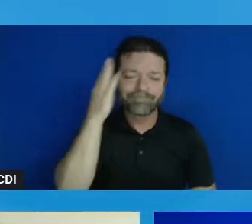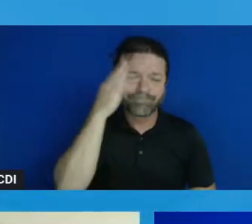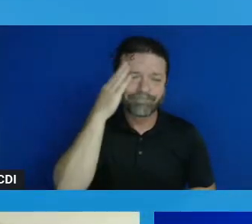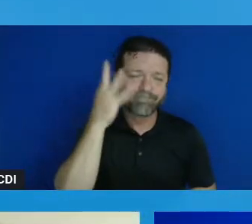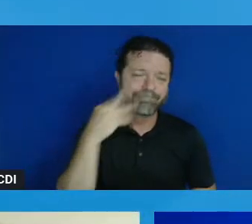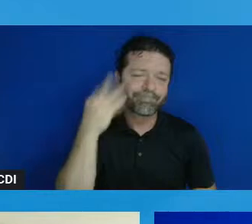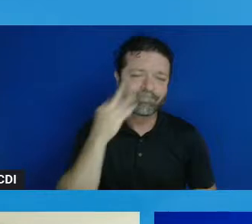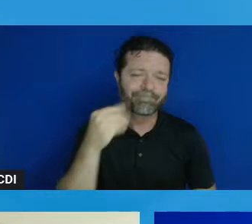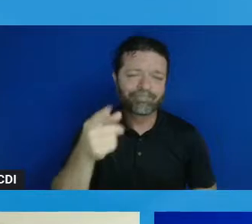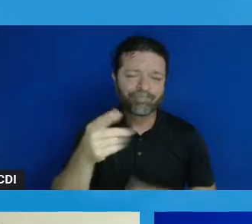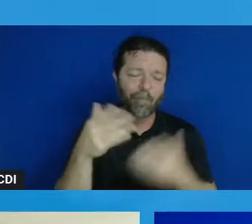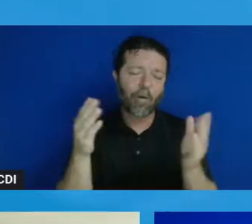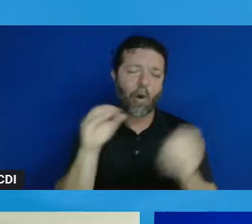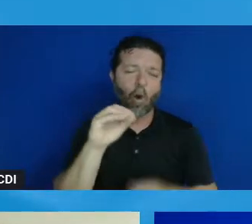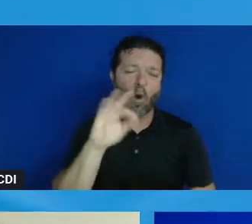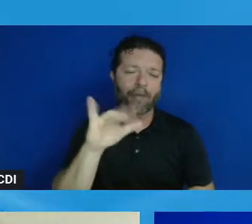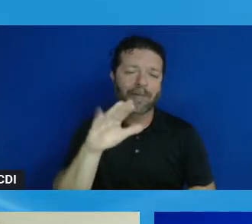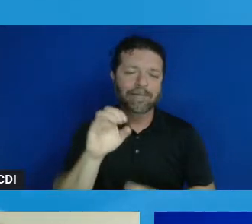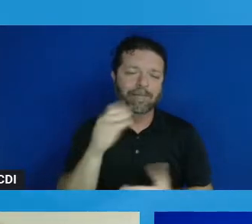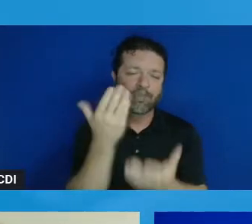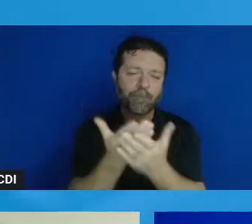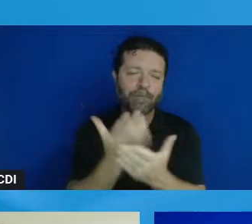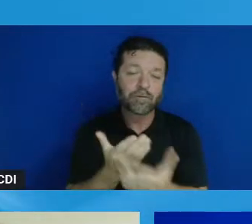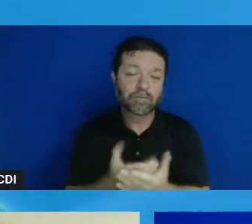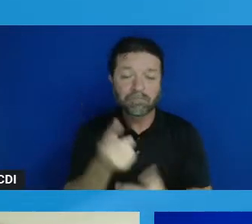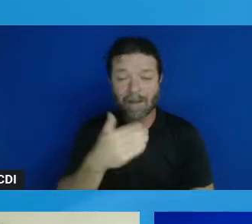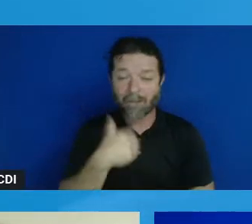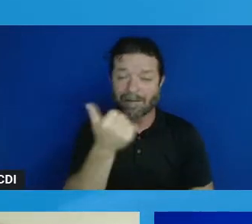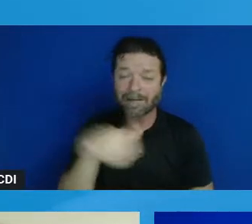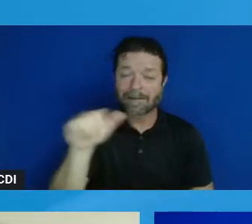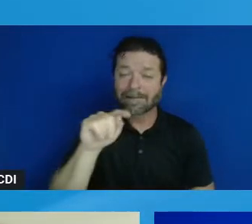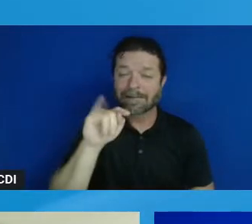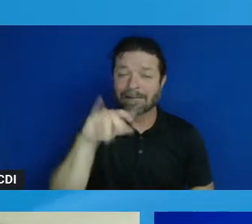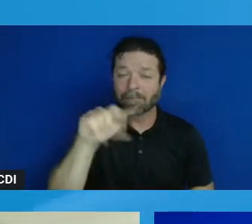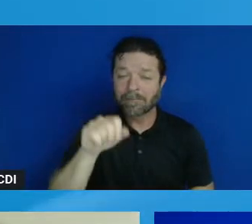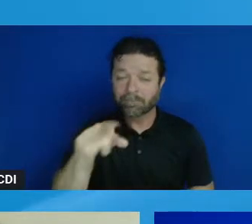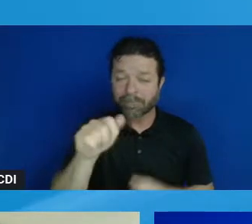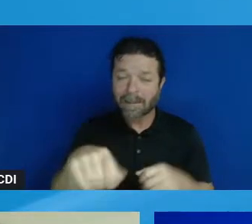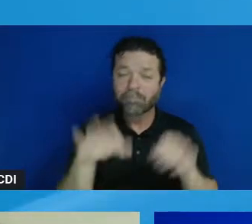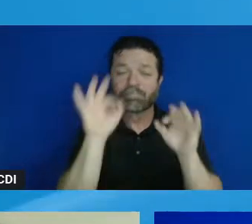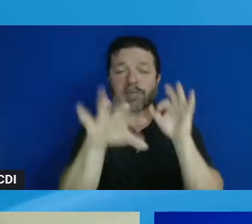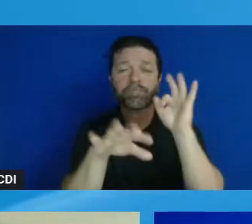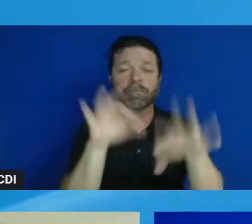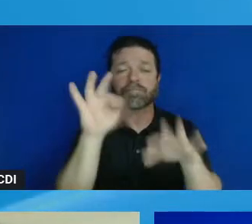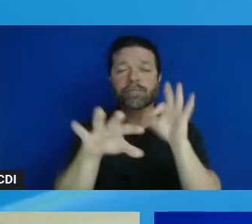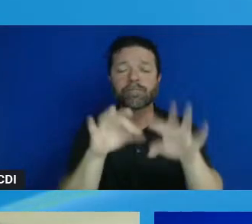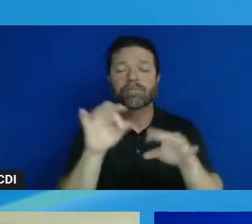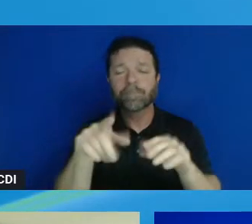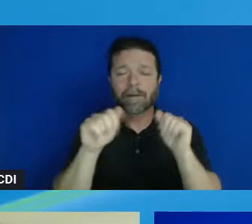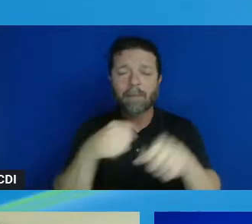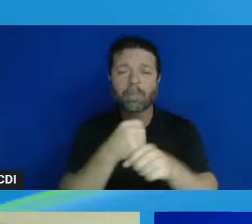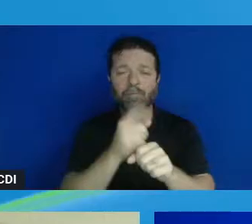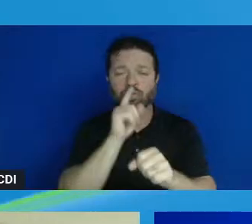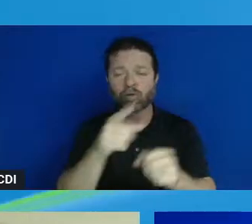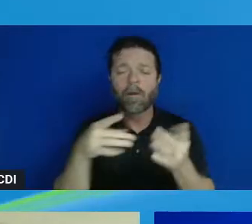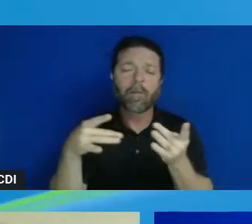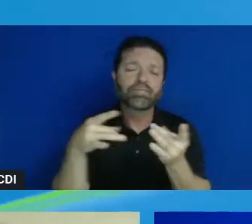can you give to a candidate to ensure they pass the first time, they, have a smooth process?